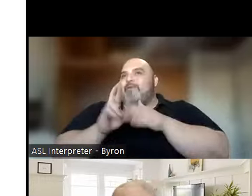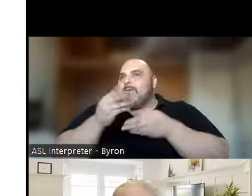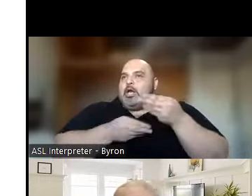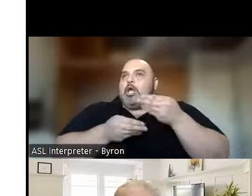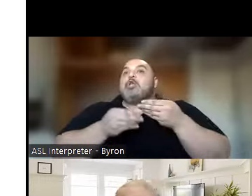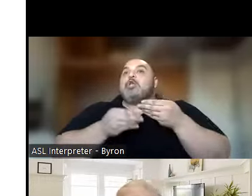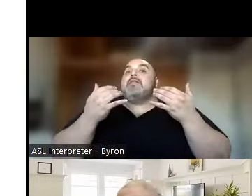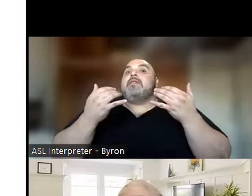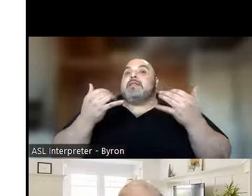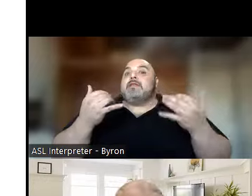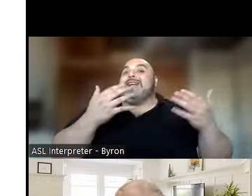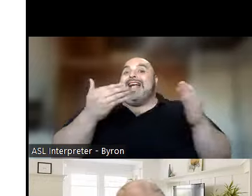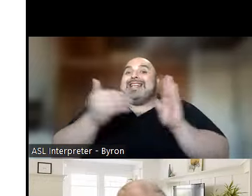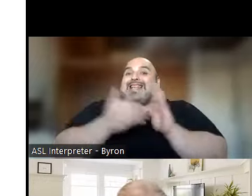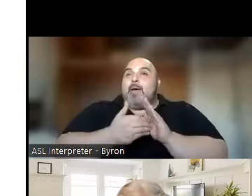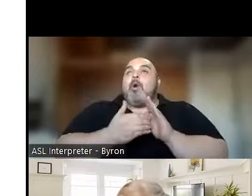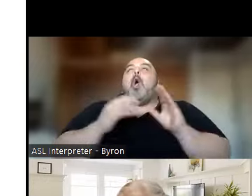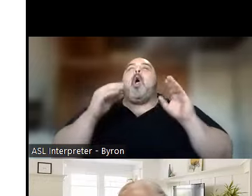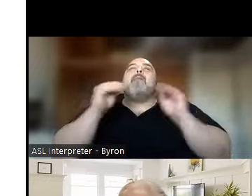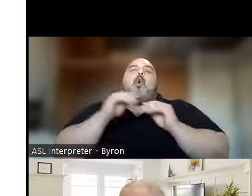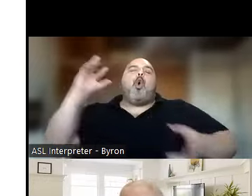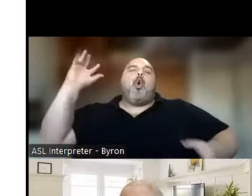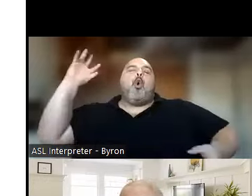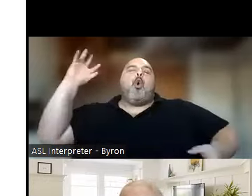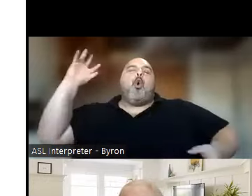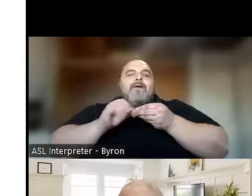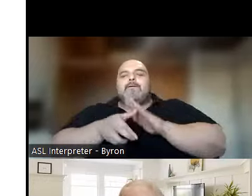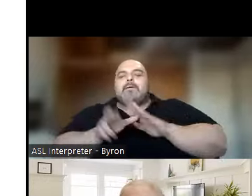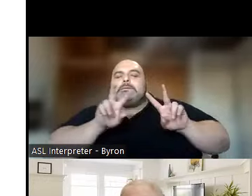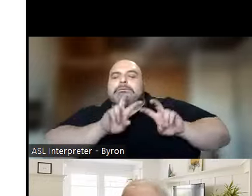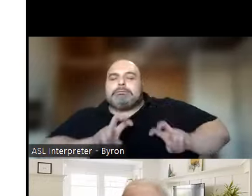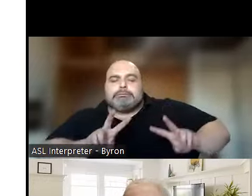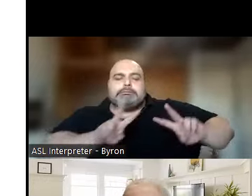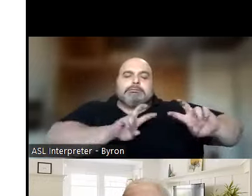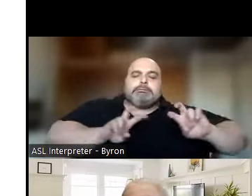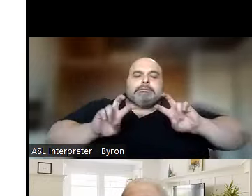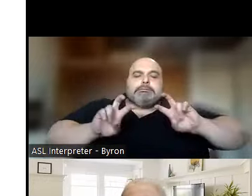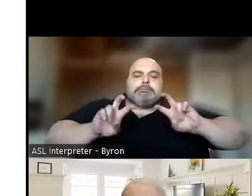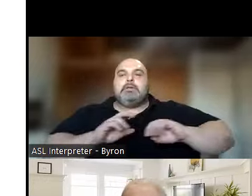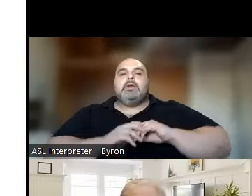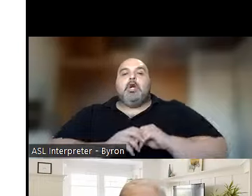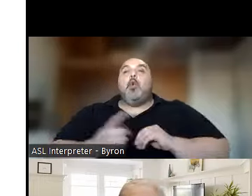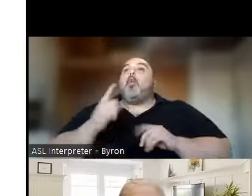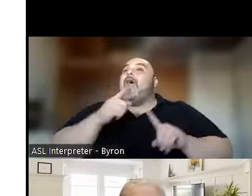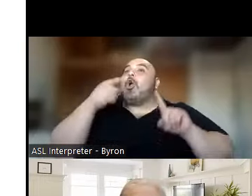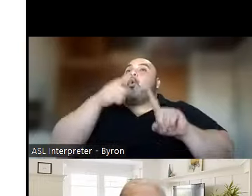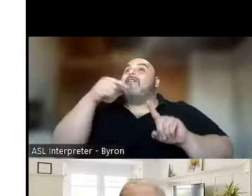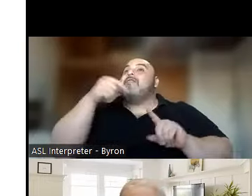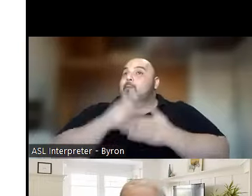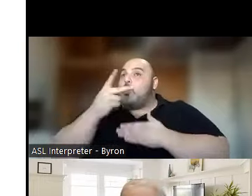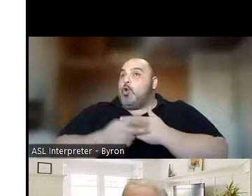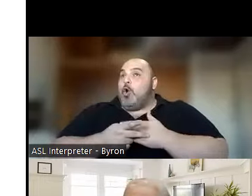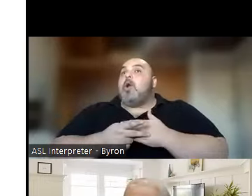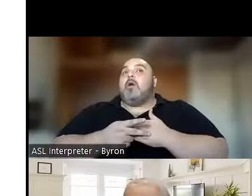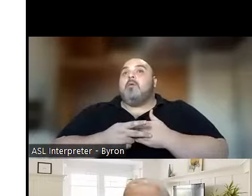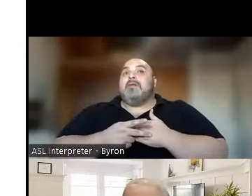at this again, but from a more holistic perspective. As Dementia Care Aware rolls out, one of the goals of that program that I'm sure Dr.